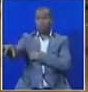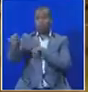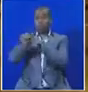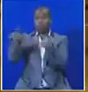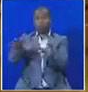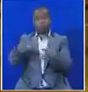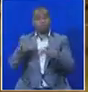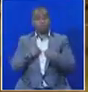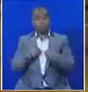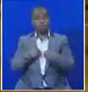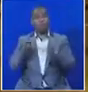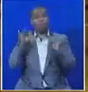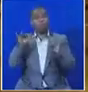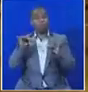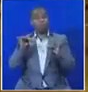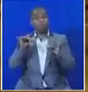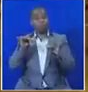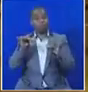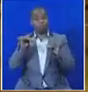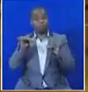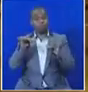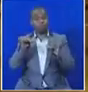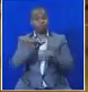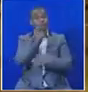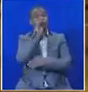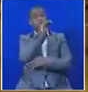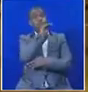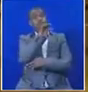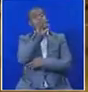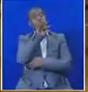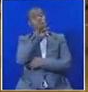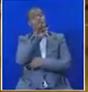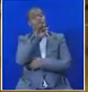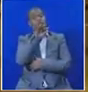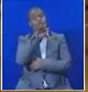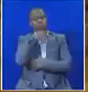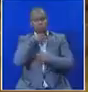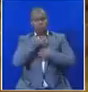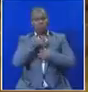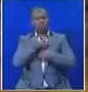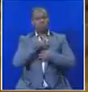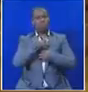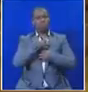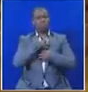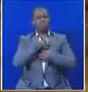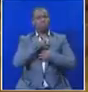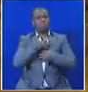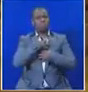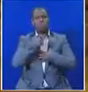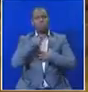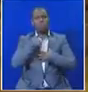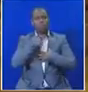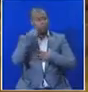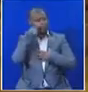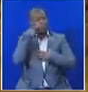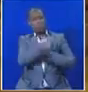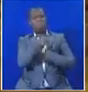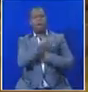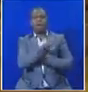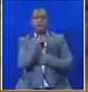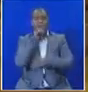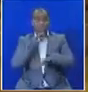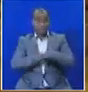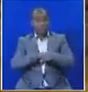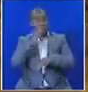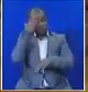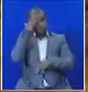others. Foreign business owners are not the enemy. Perhaps we need to ensure that the real enemy